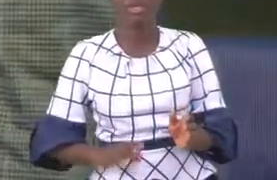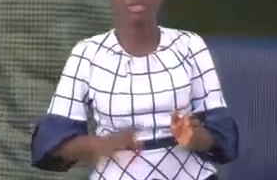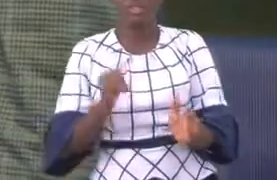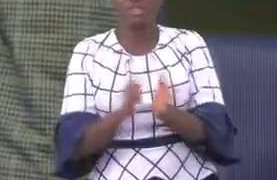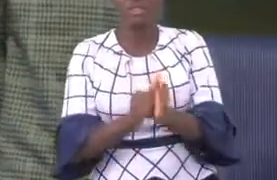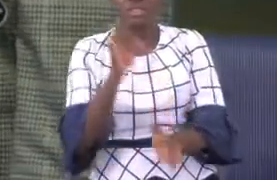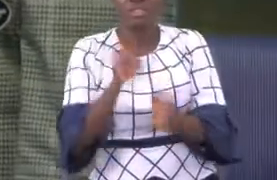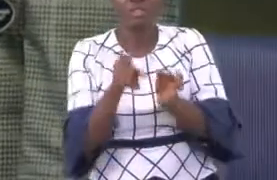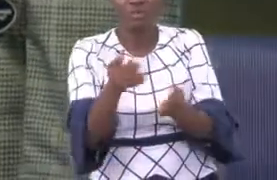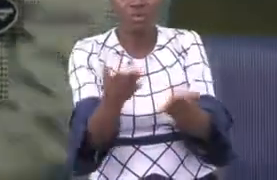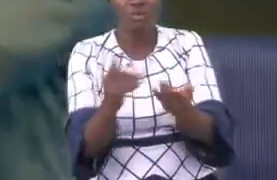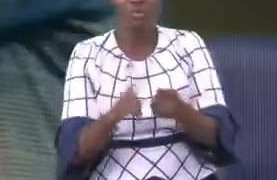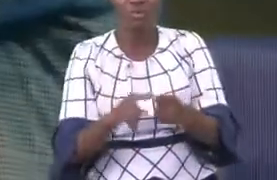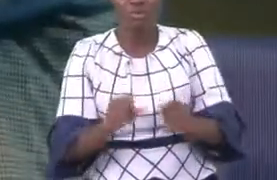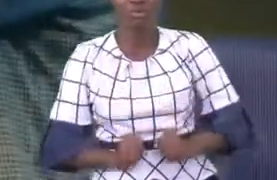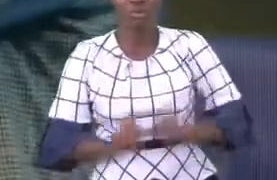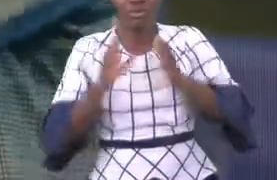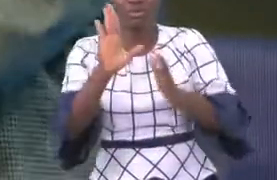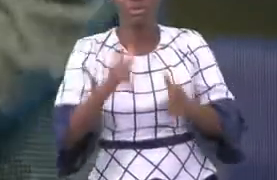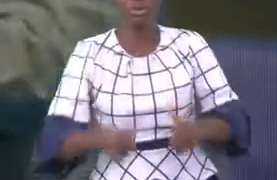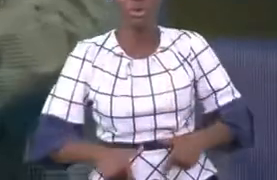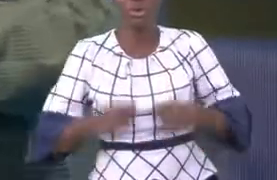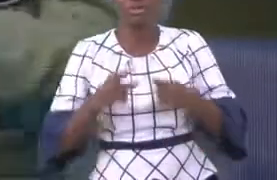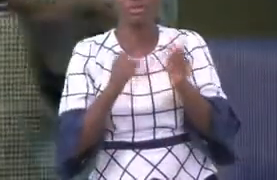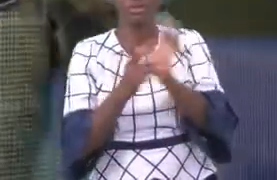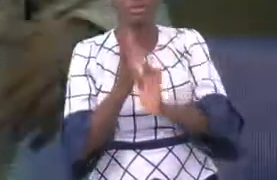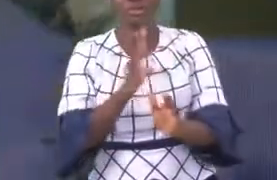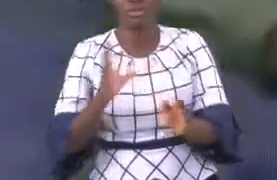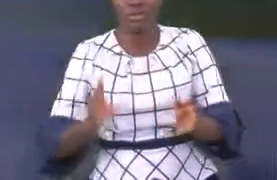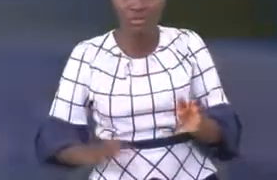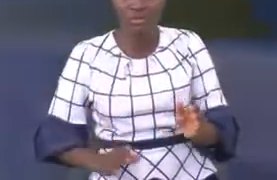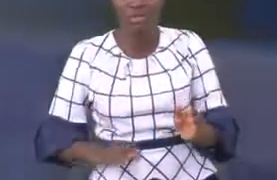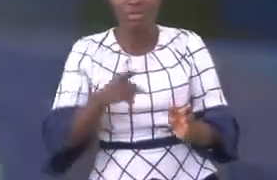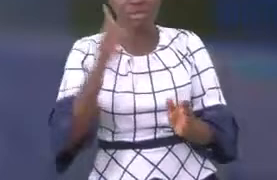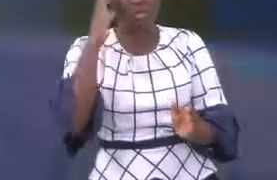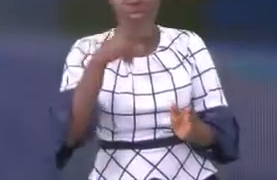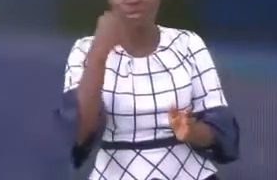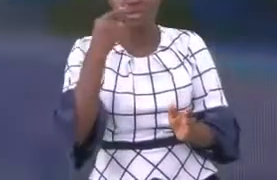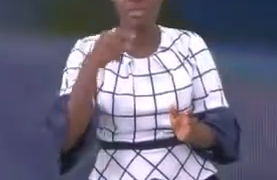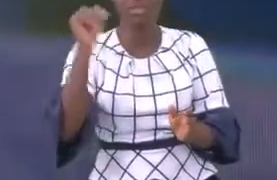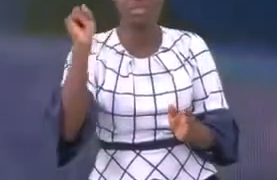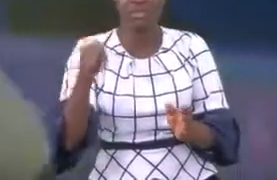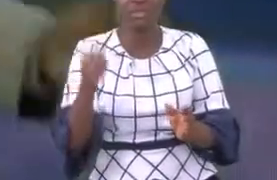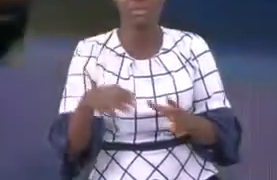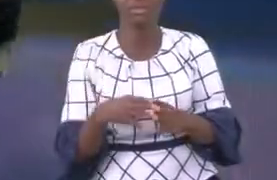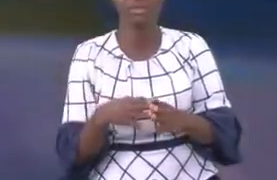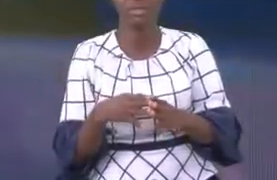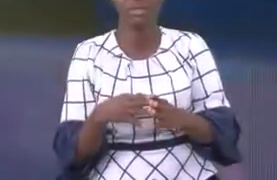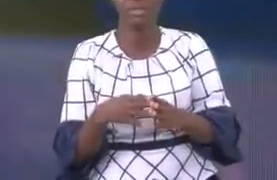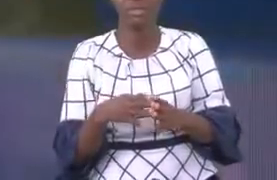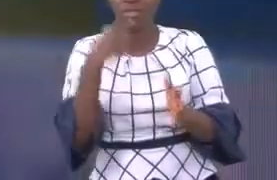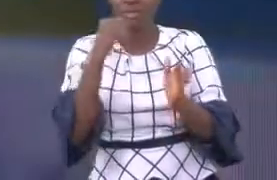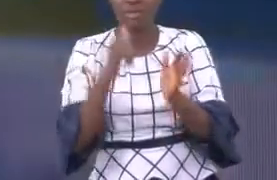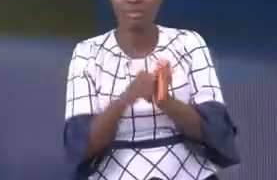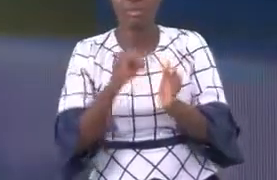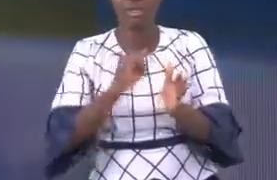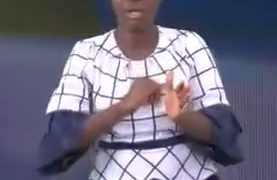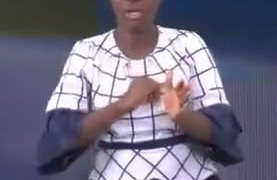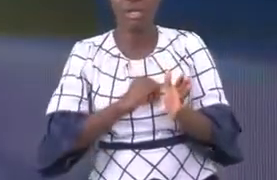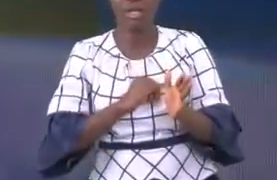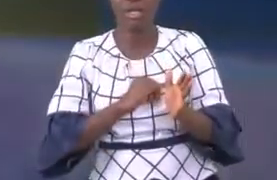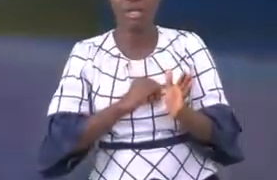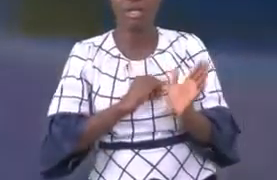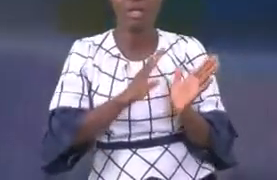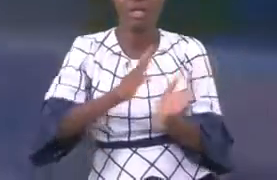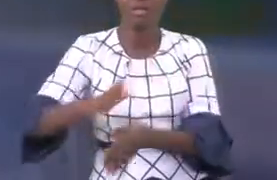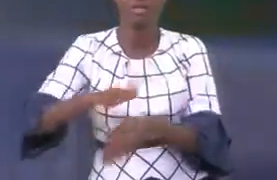I leave the ways of darkness. I leave all my sins behind. I want Jesus. If necessary, you raise up your